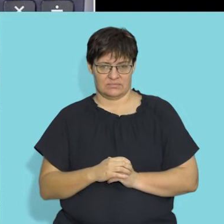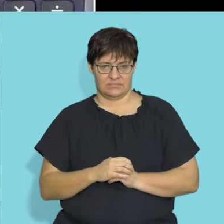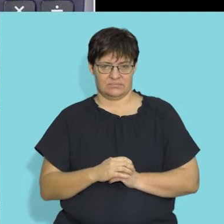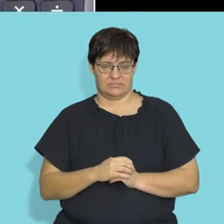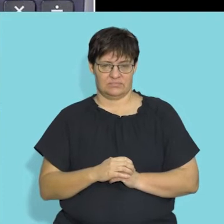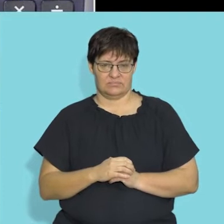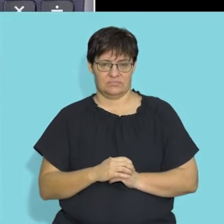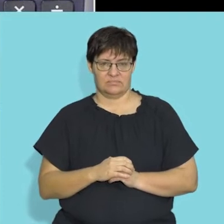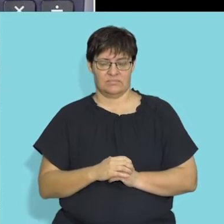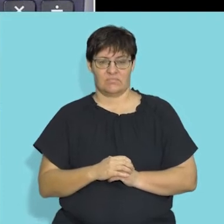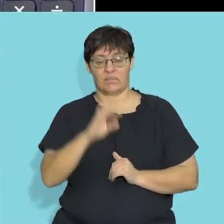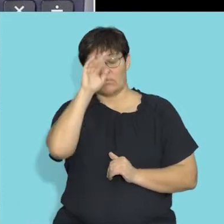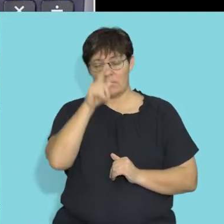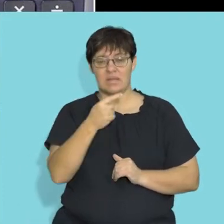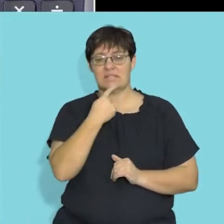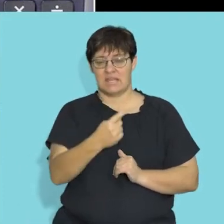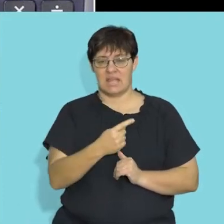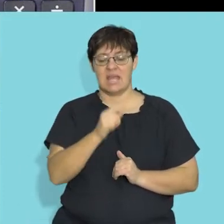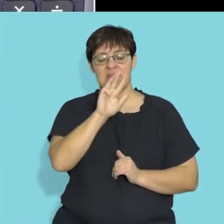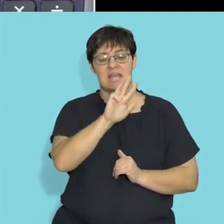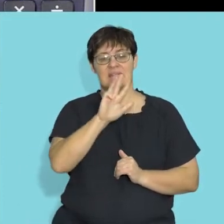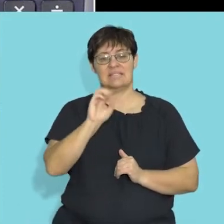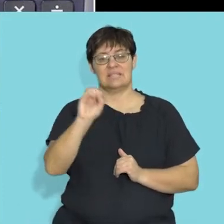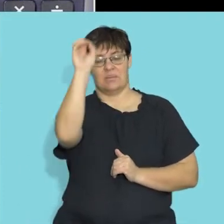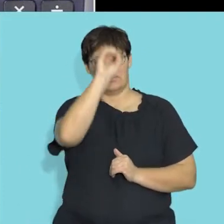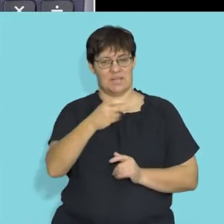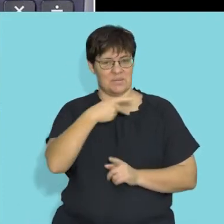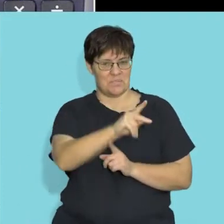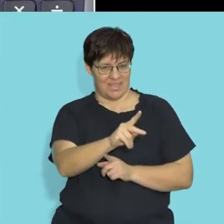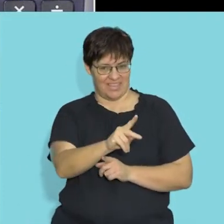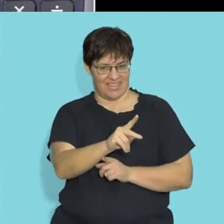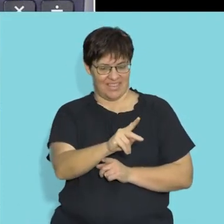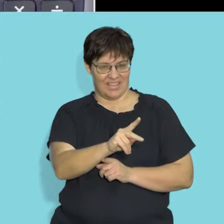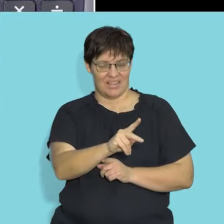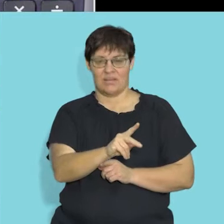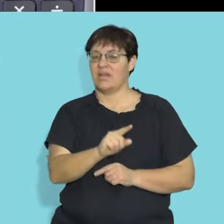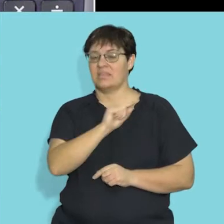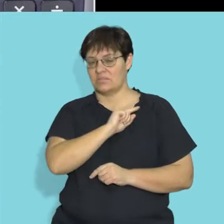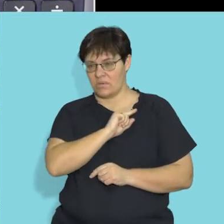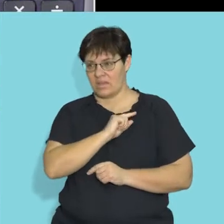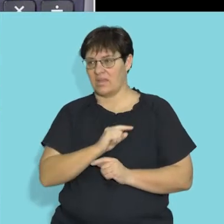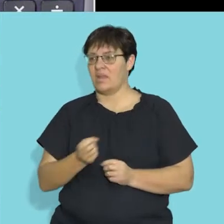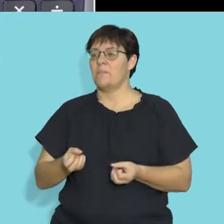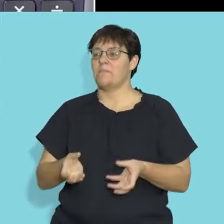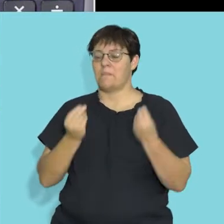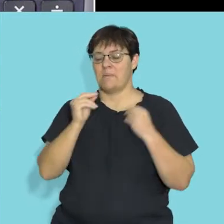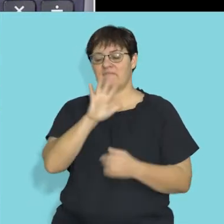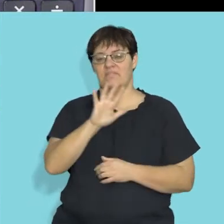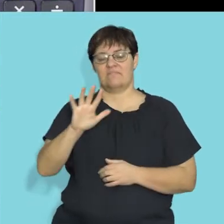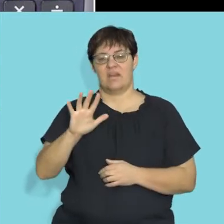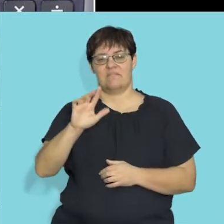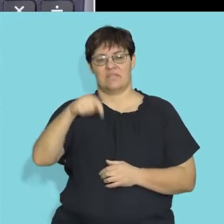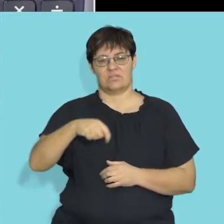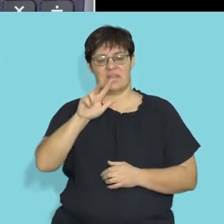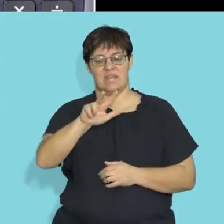go, 62,000. Remember we said we're paying 90% of the amount. Therefore, that gives you a figure